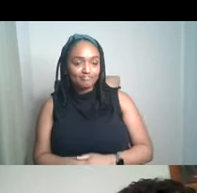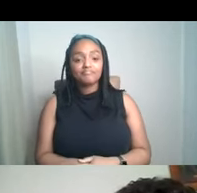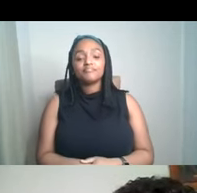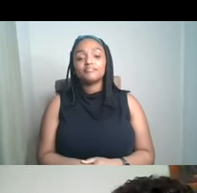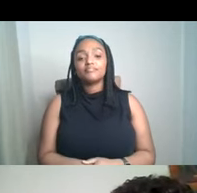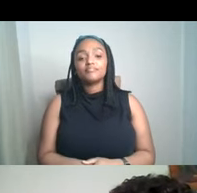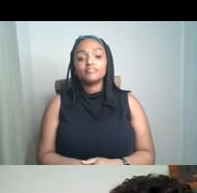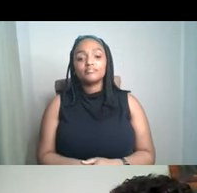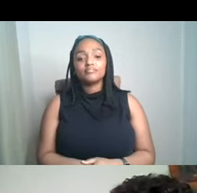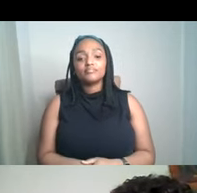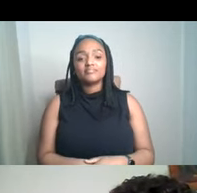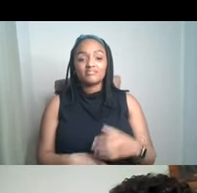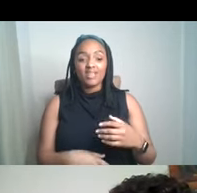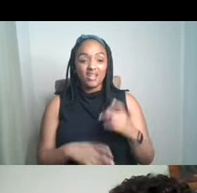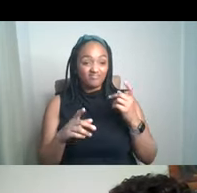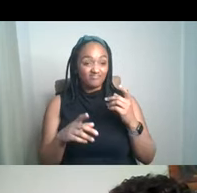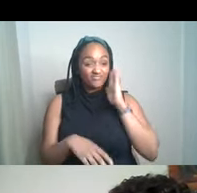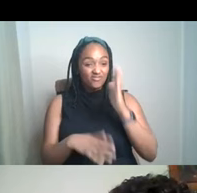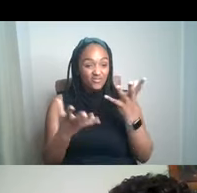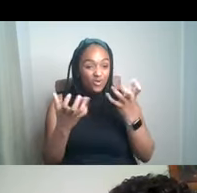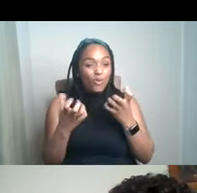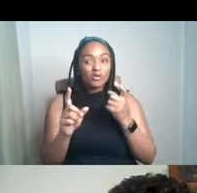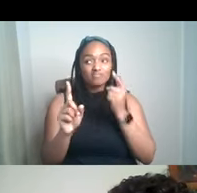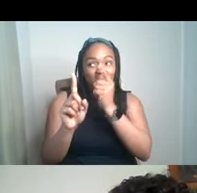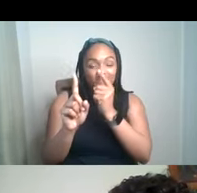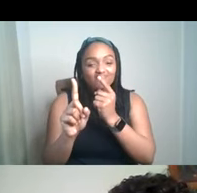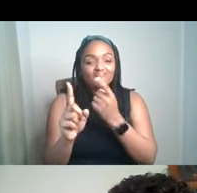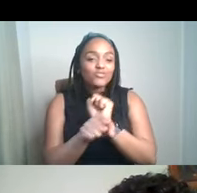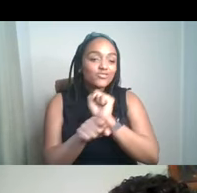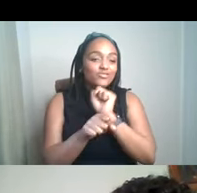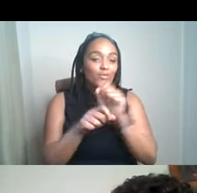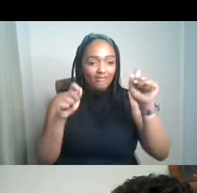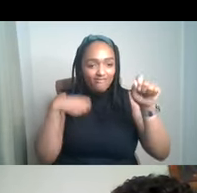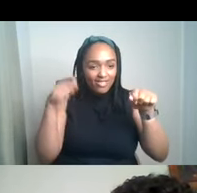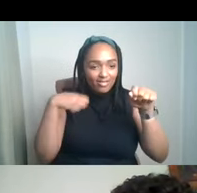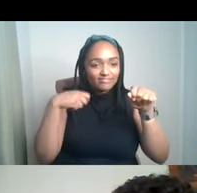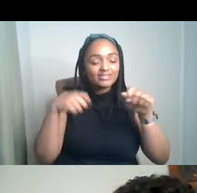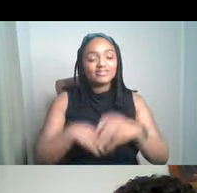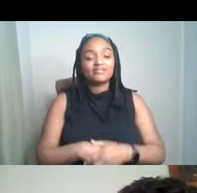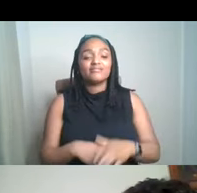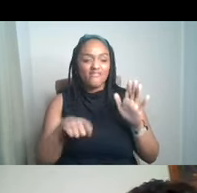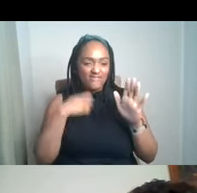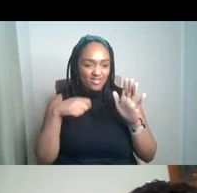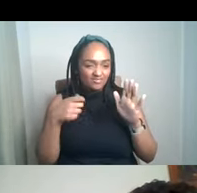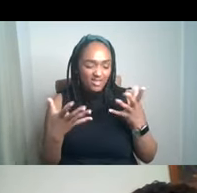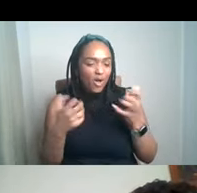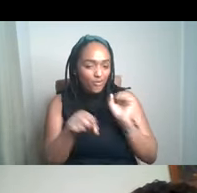an aspiring filmmaker. I've gotten into film this year, which has been really, really